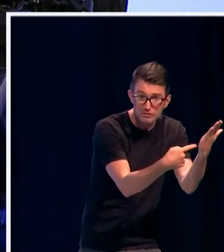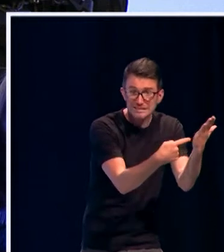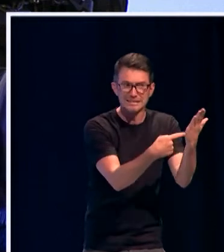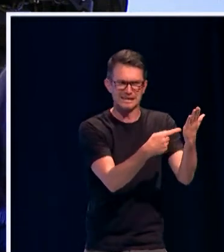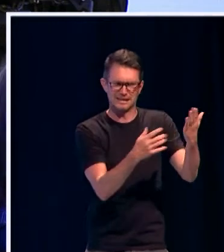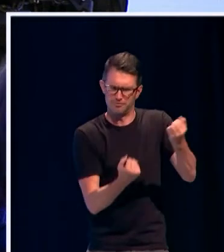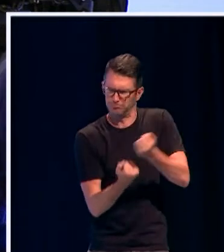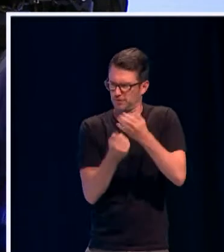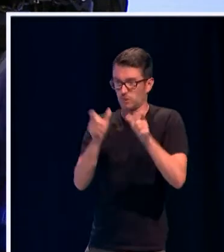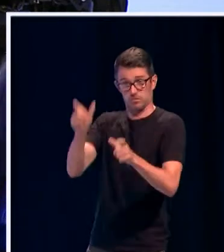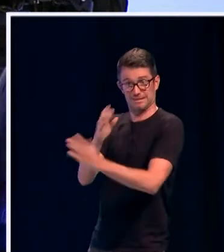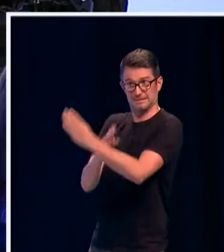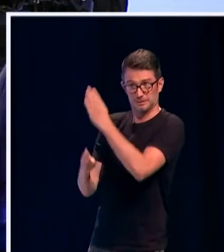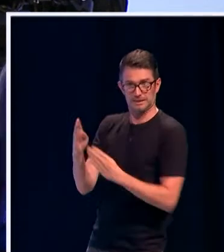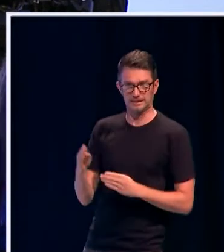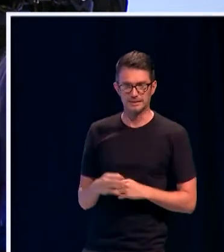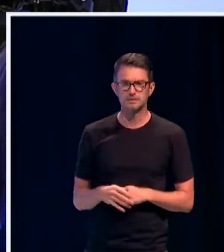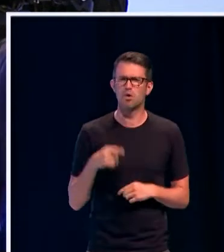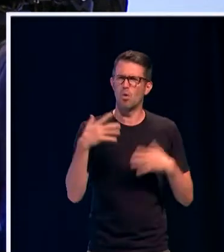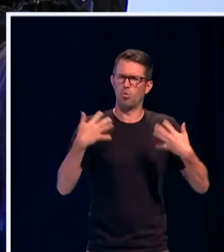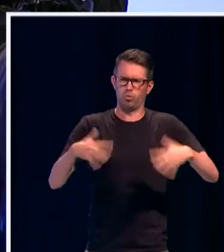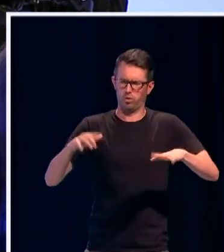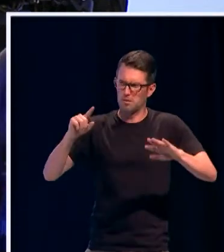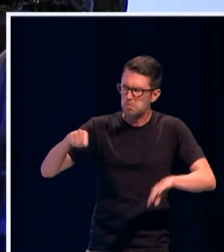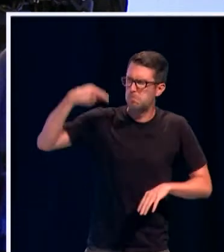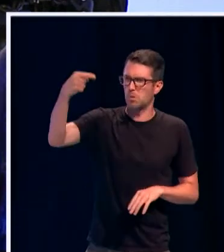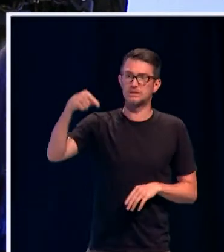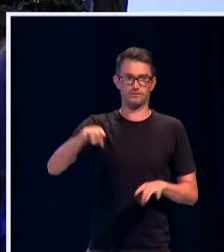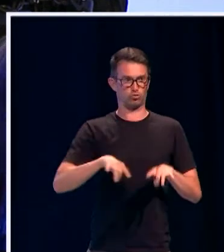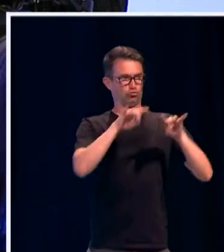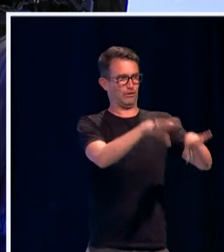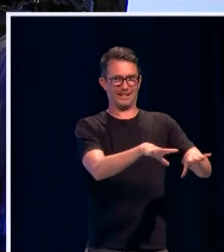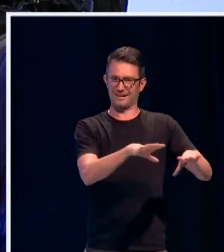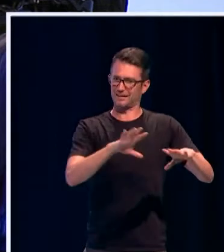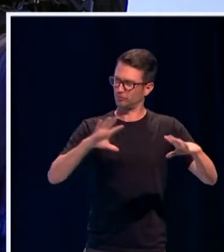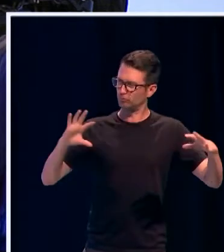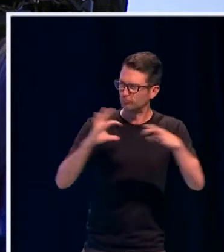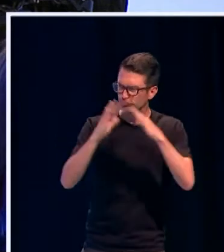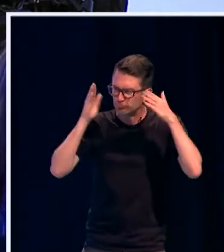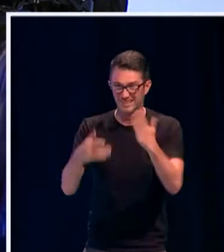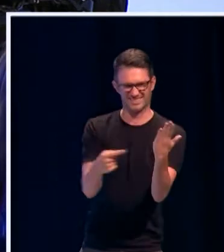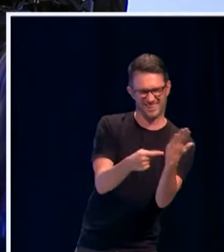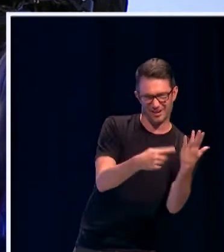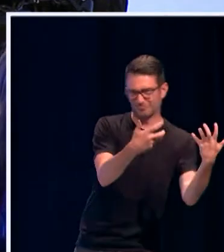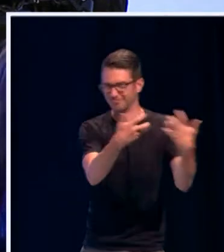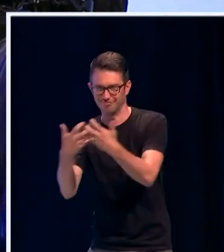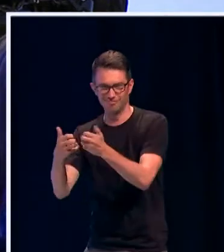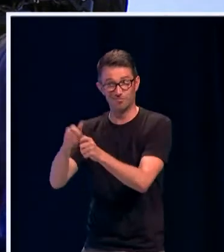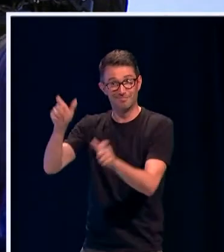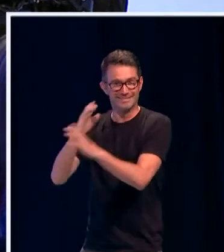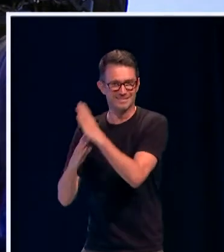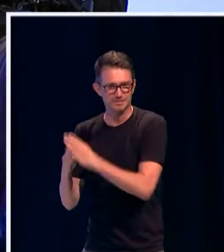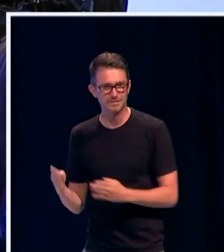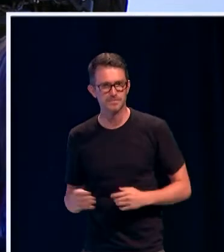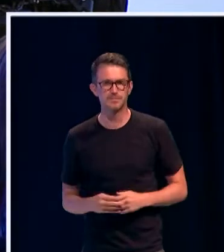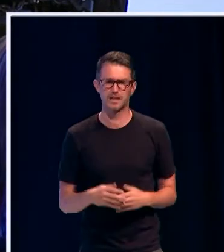priority for the Australians' international engagement on development, humanitarian assistance, and human rights.